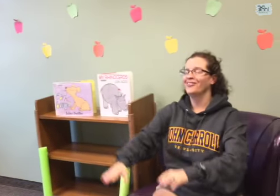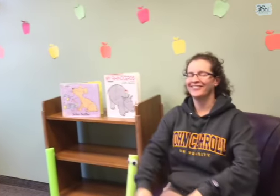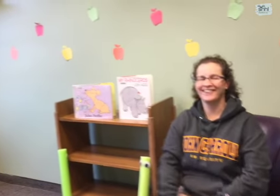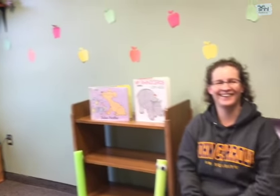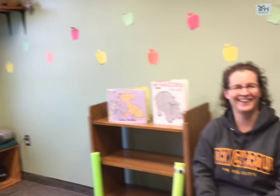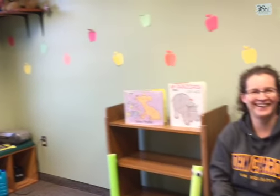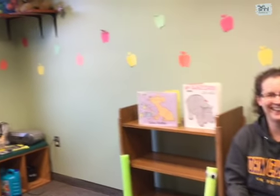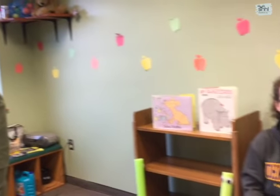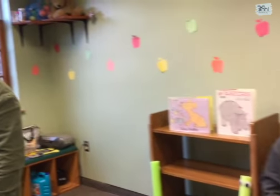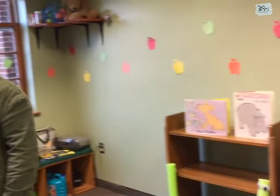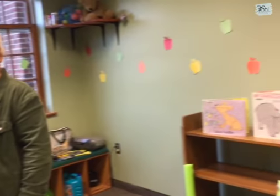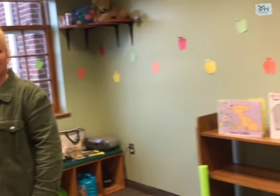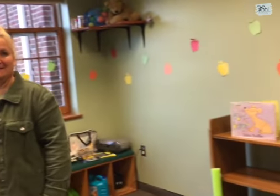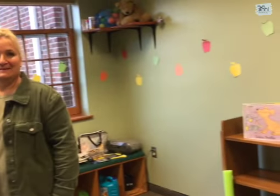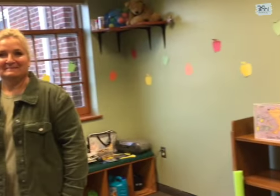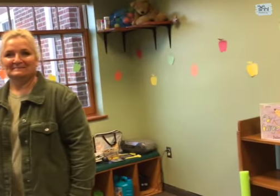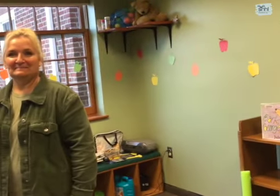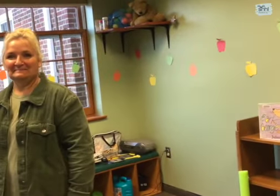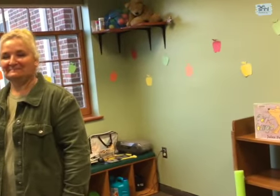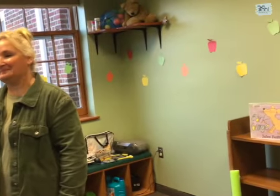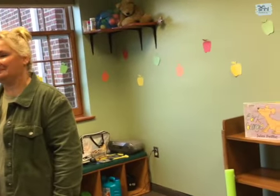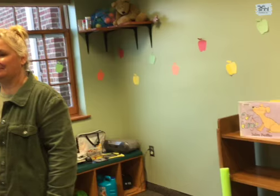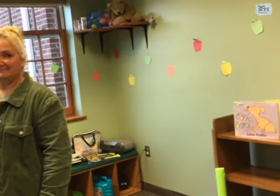the box.